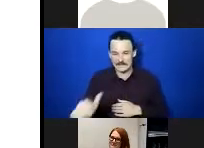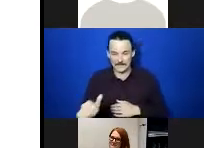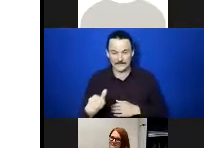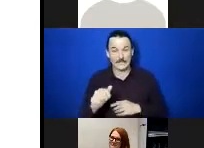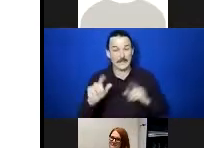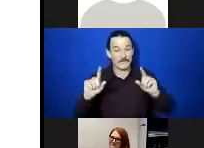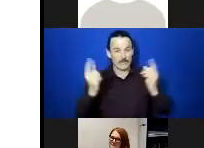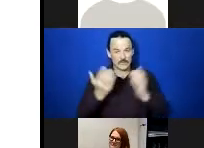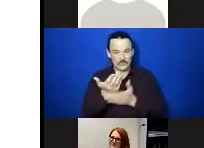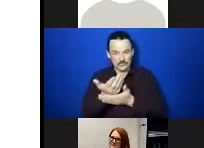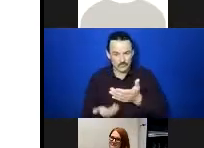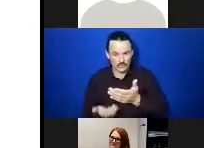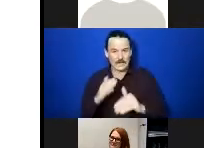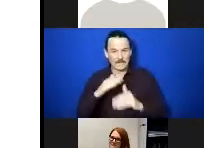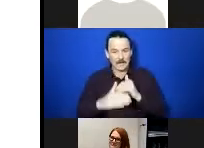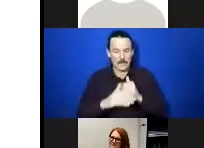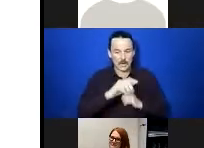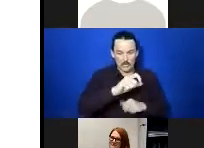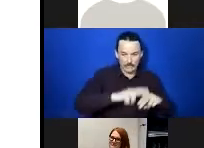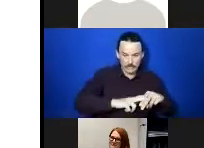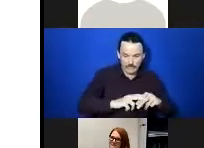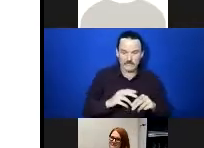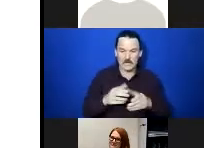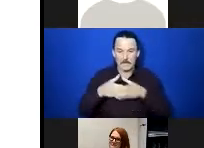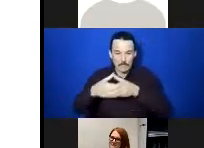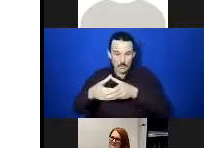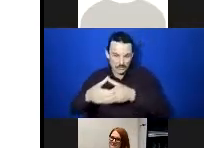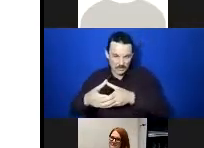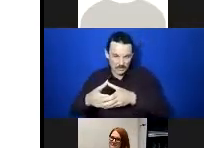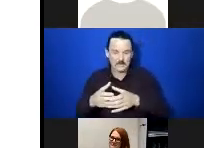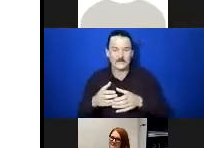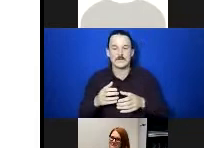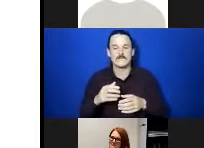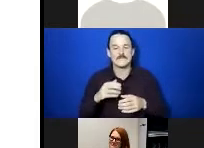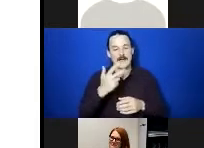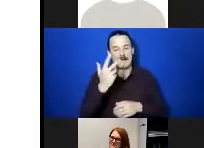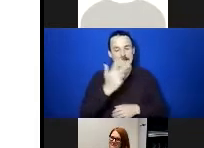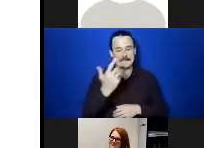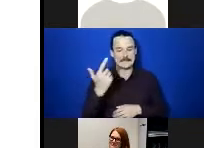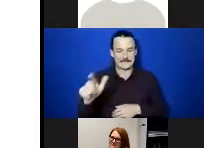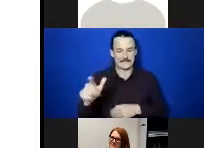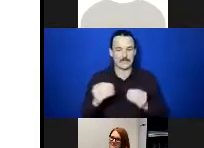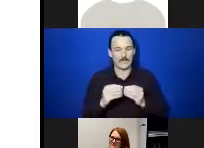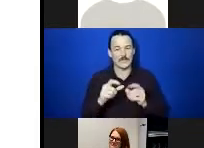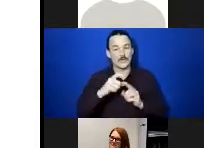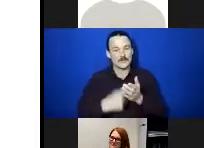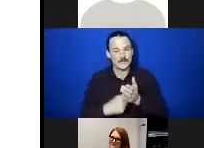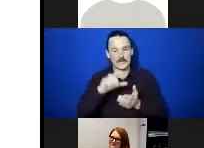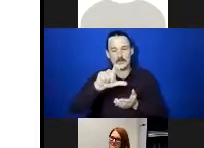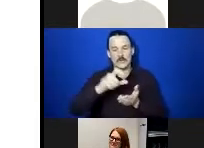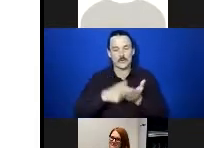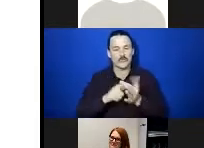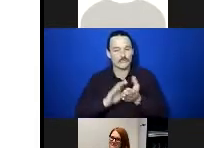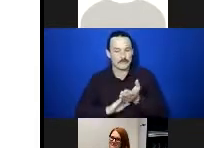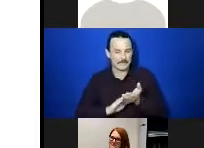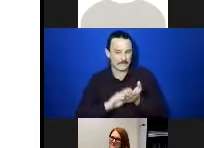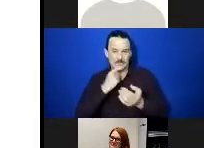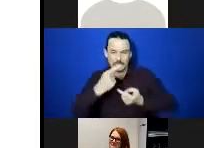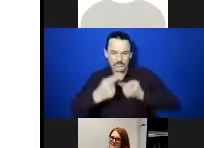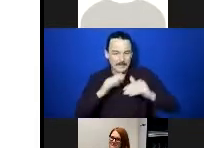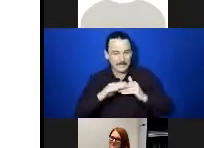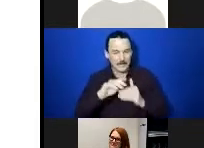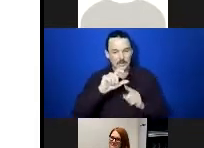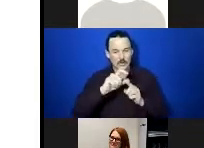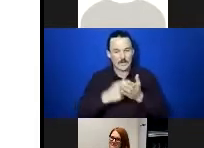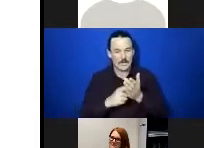chloroform and murder were made in the 1870s with Dr. Crean, who I will talk about shortly. There is